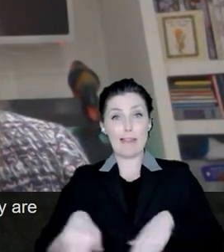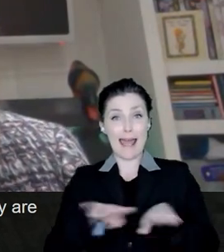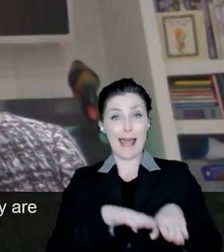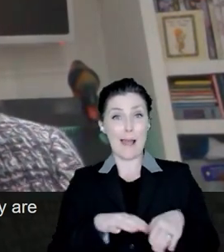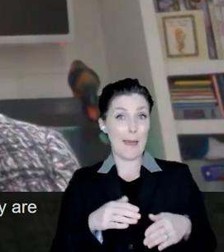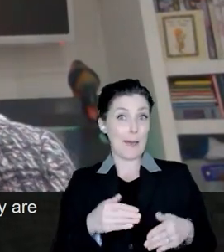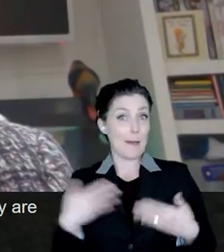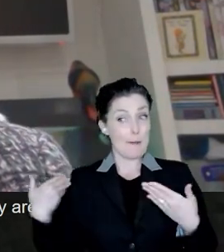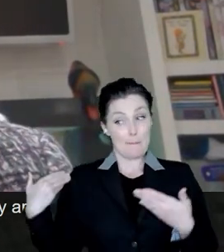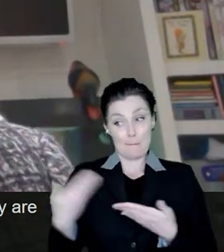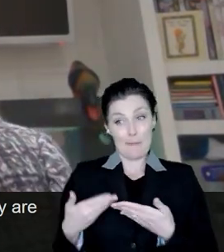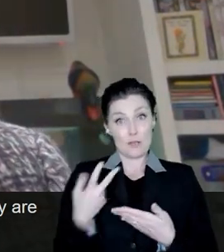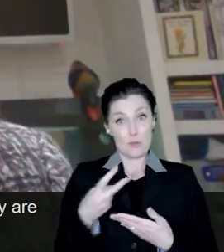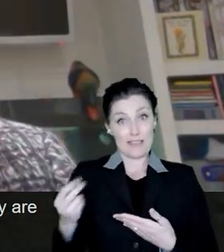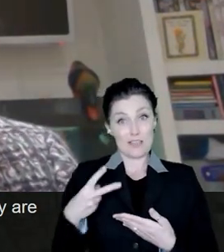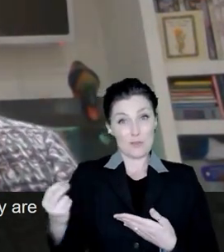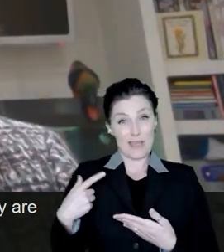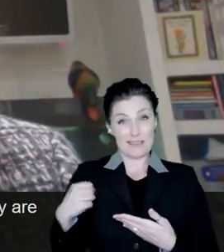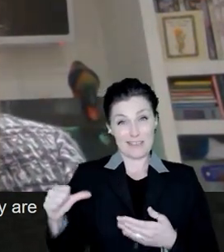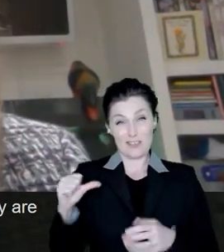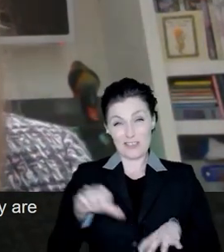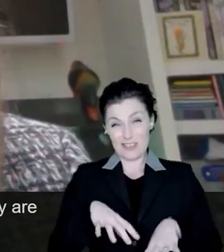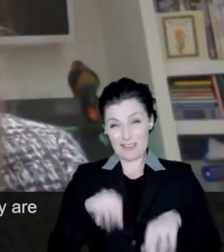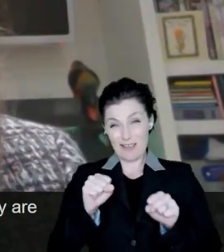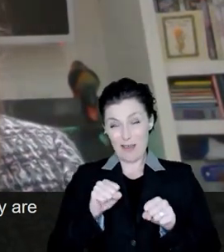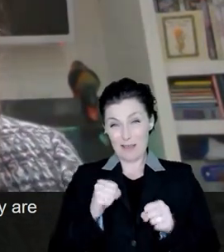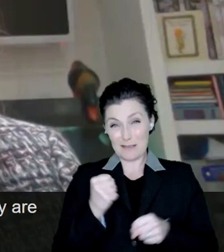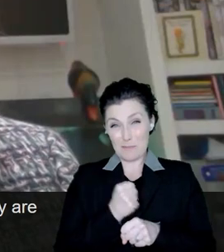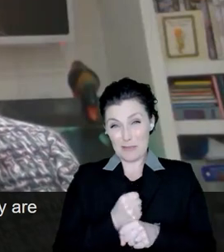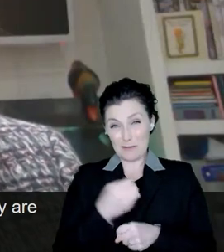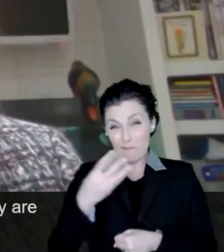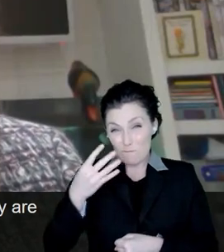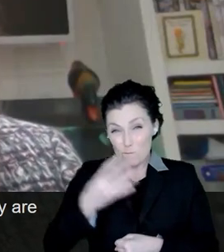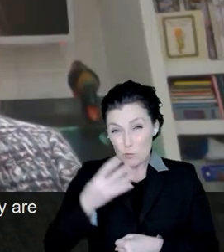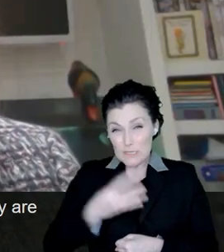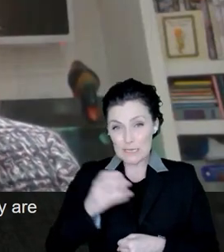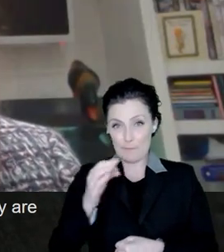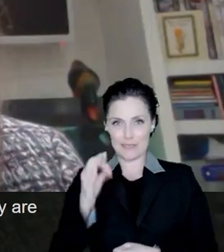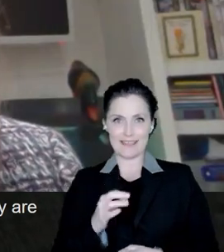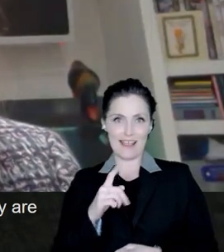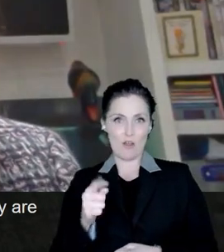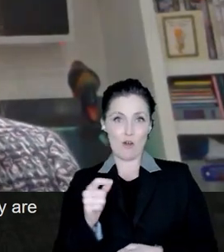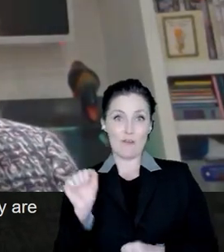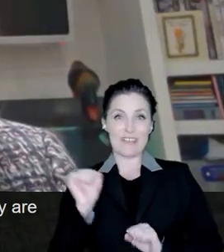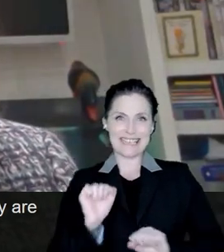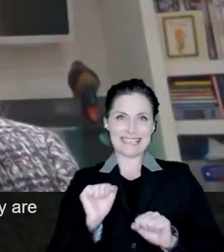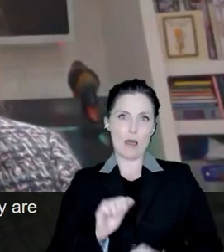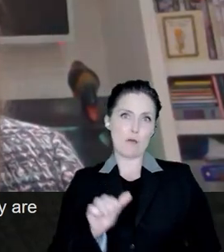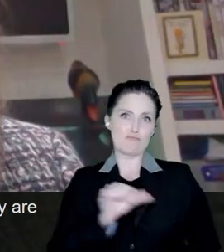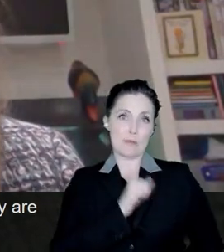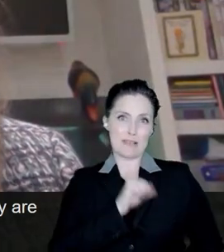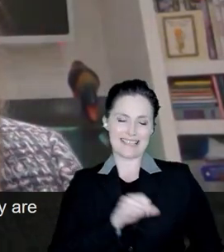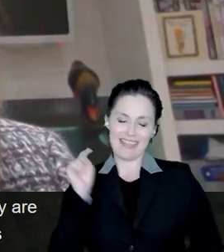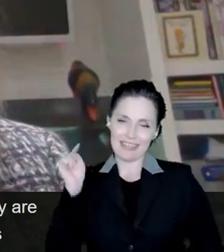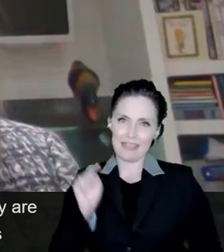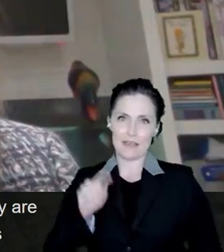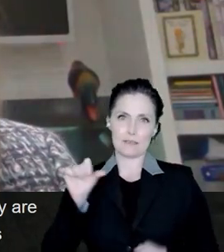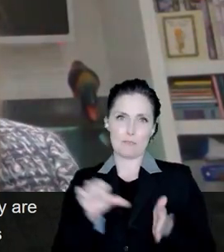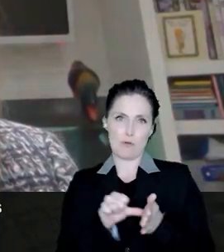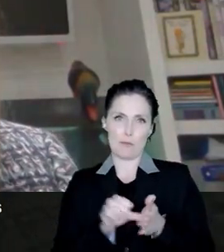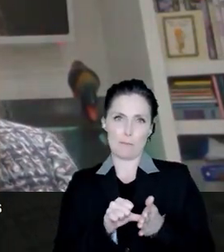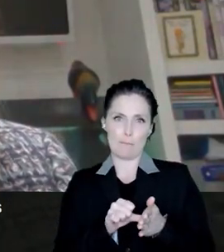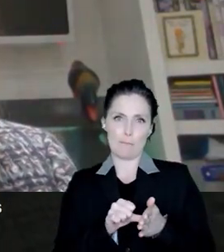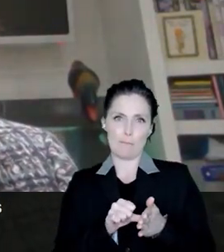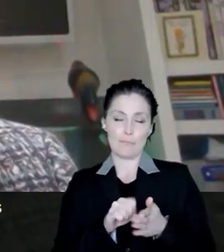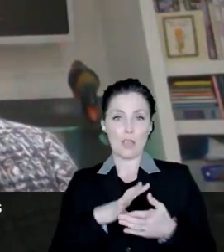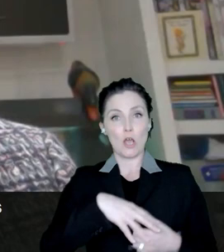And he's only started building 14% of what he promised. And this is where the problem is. The Conservatives